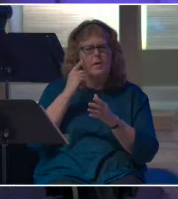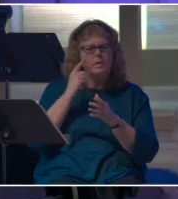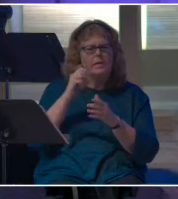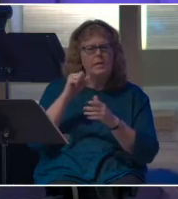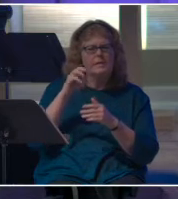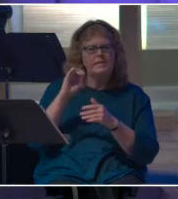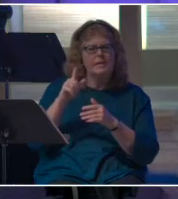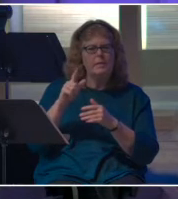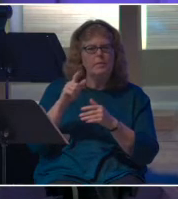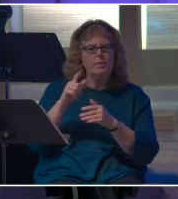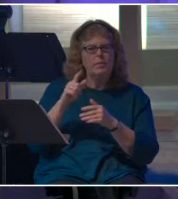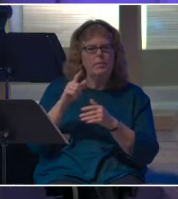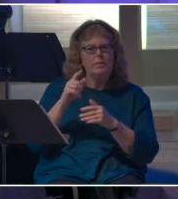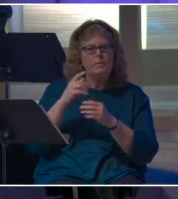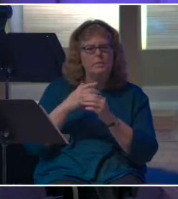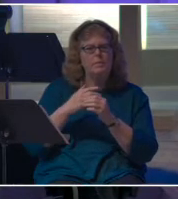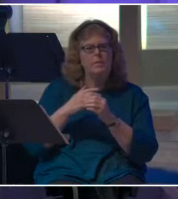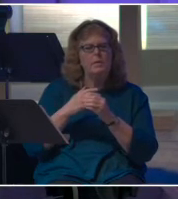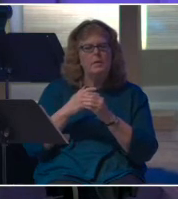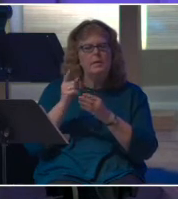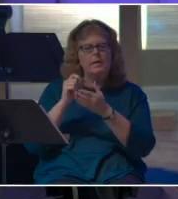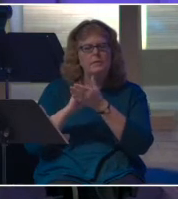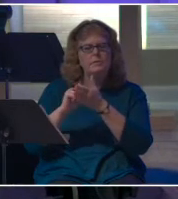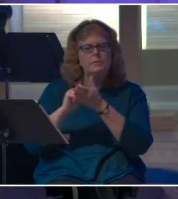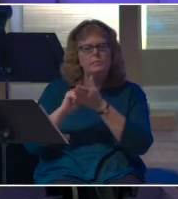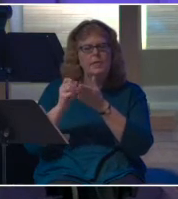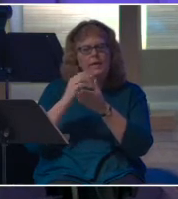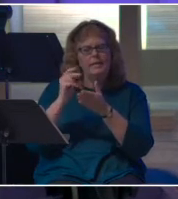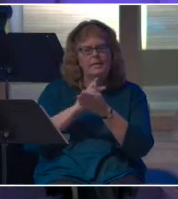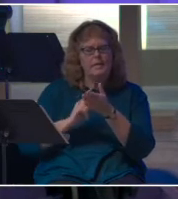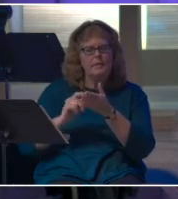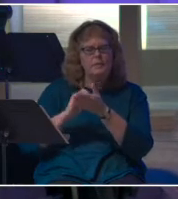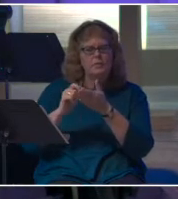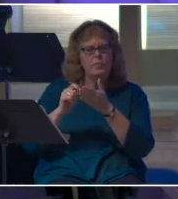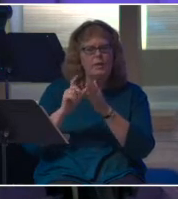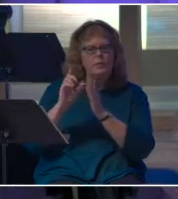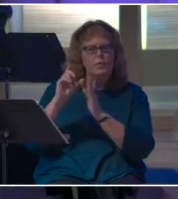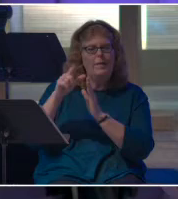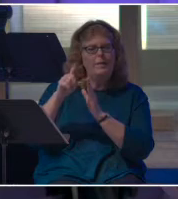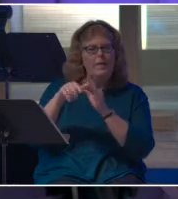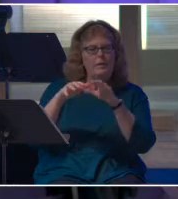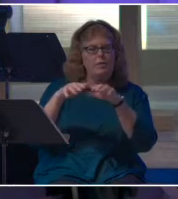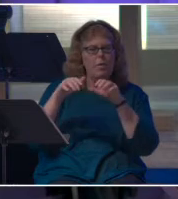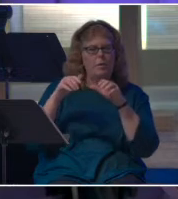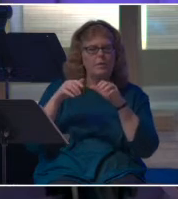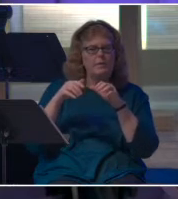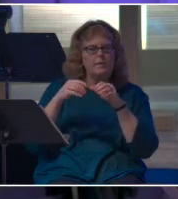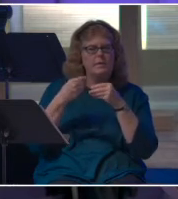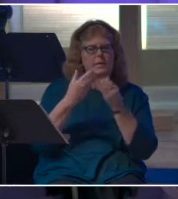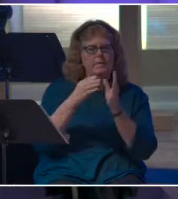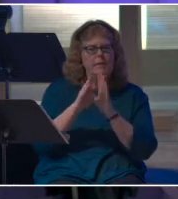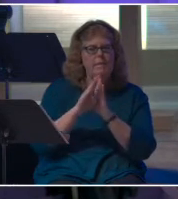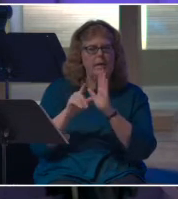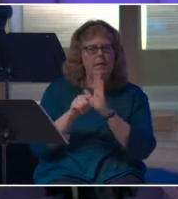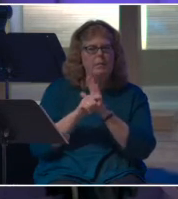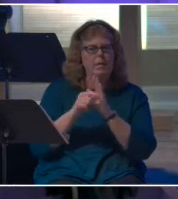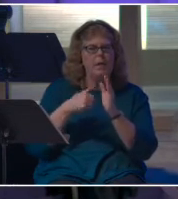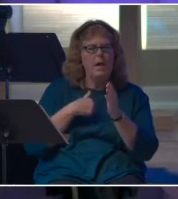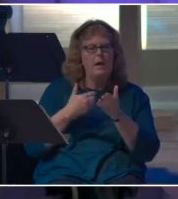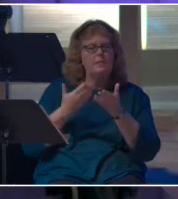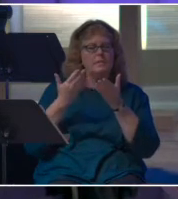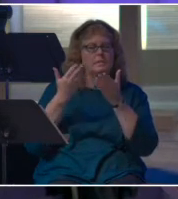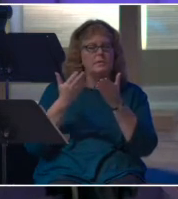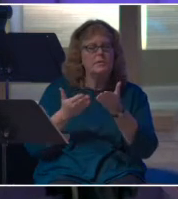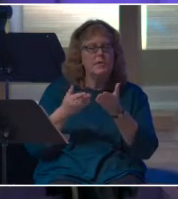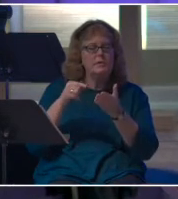Samuel and Kings is writing to a much later audience, giving them background. I would suggest that